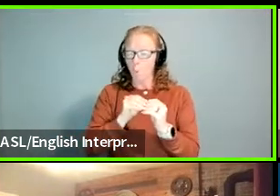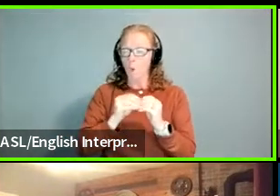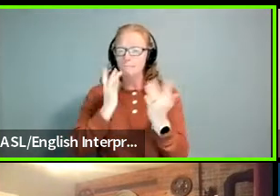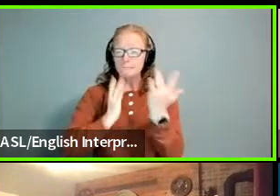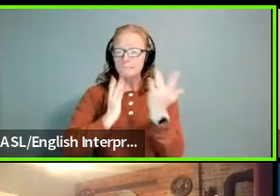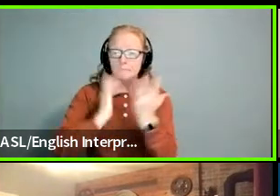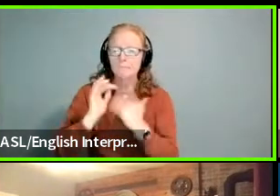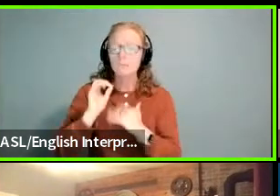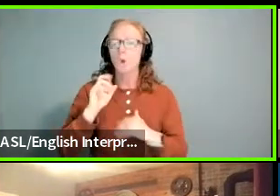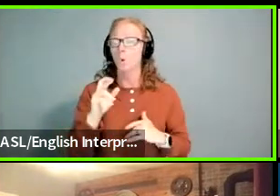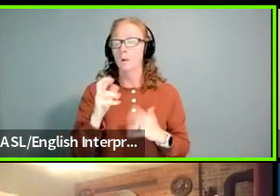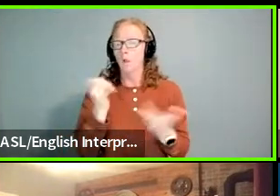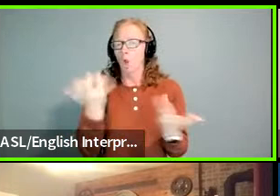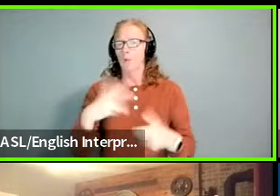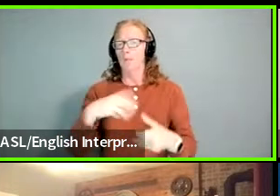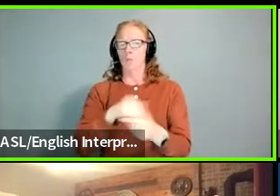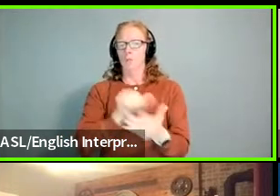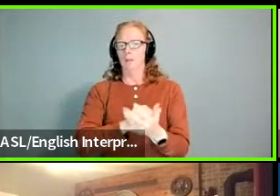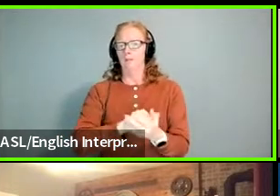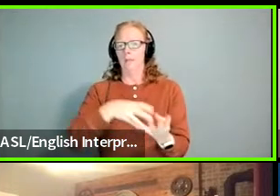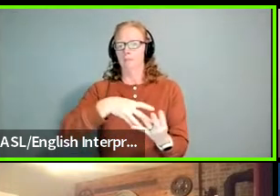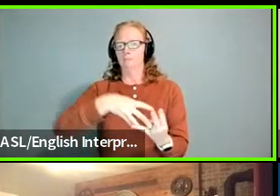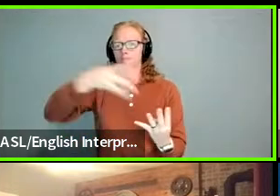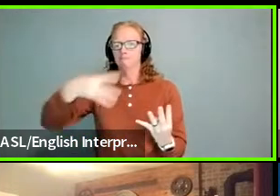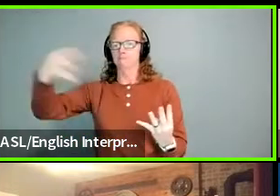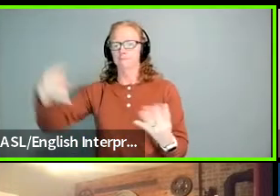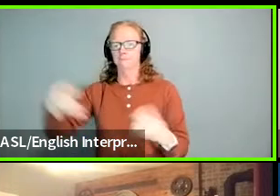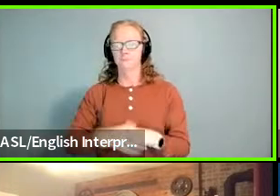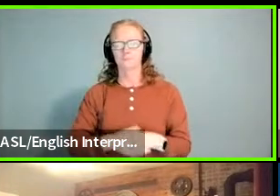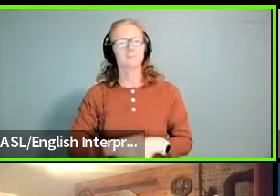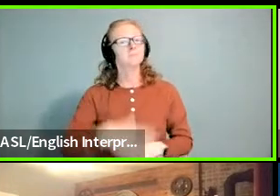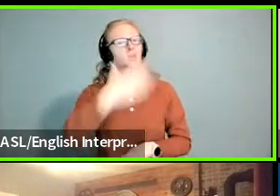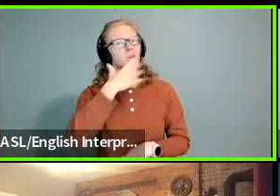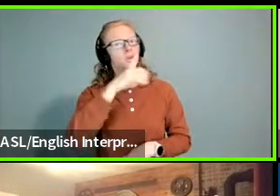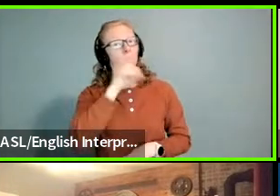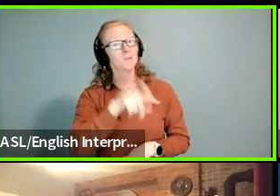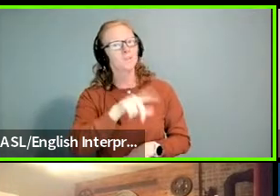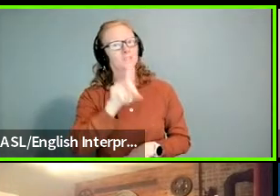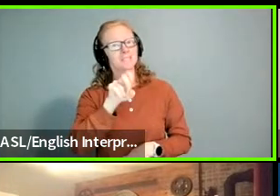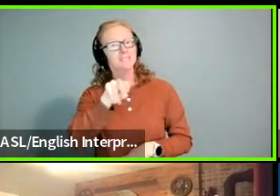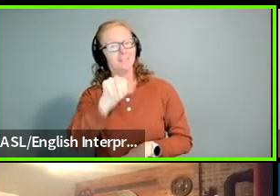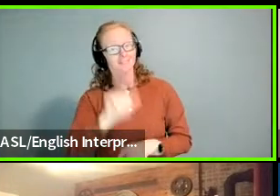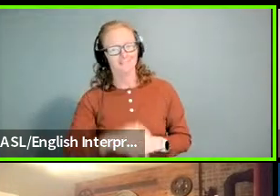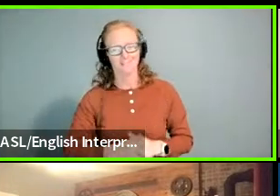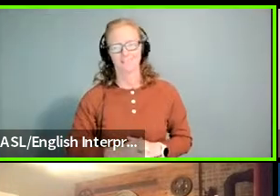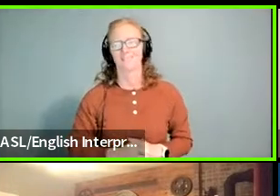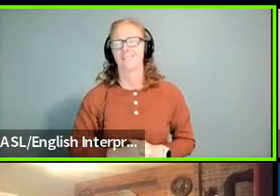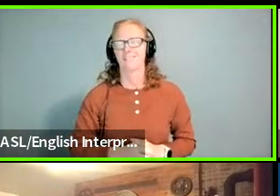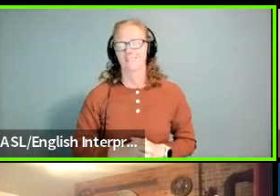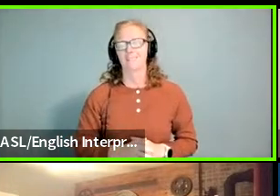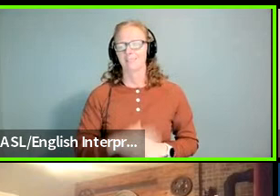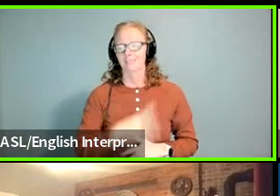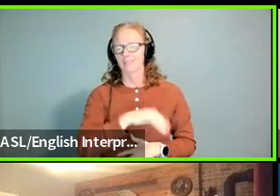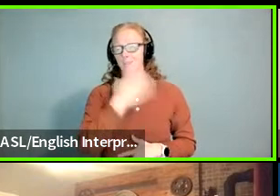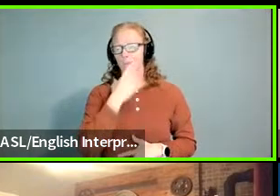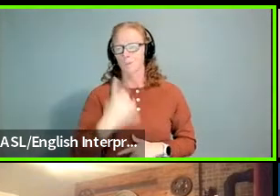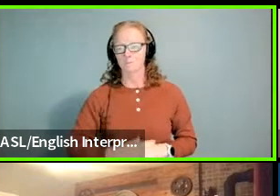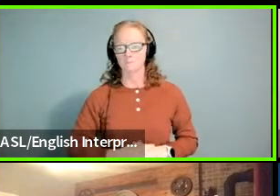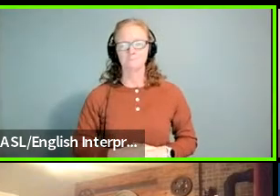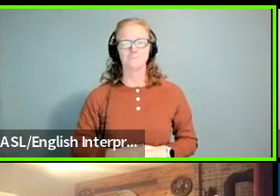or is that already included in that curve? So that's a really good question, Dina. I think we